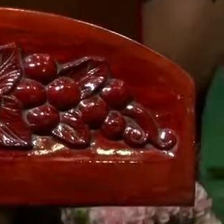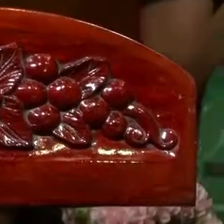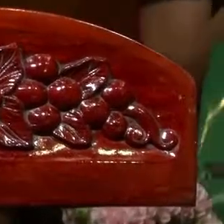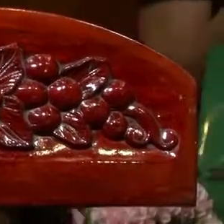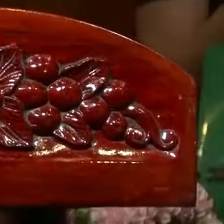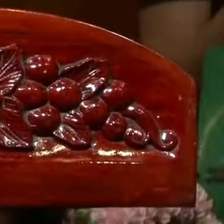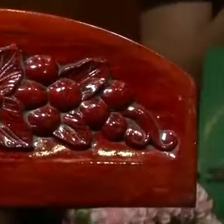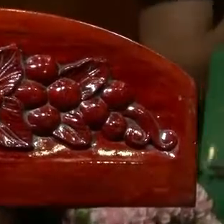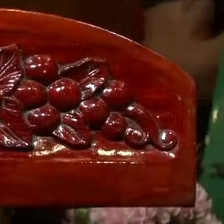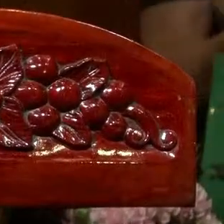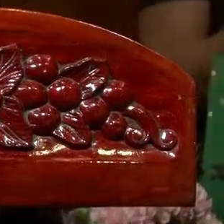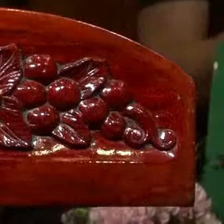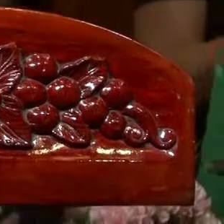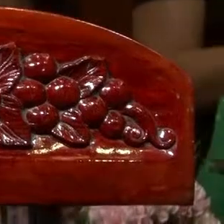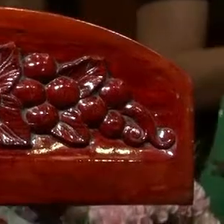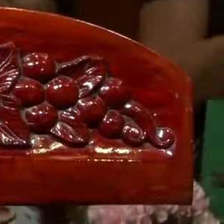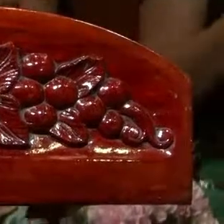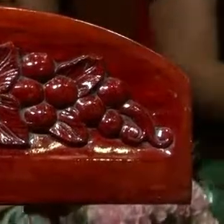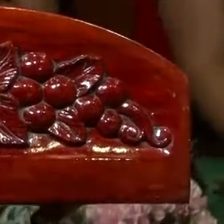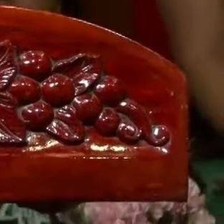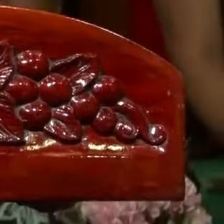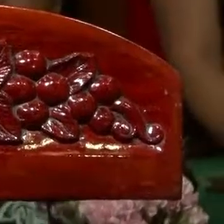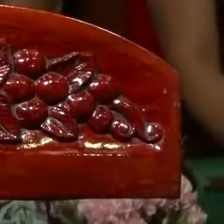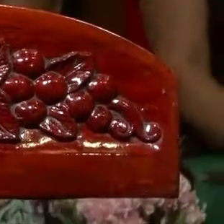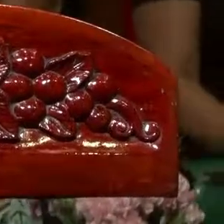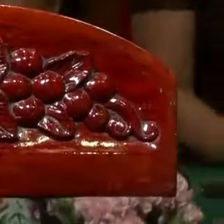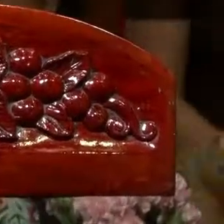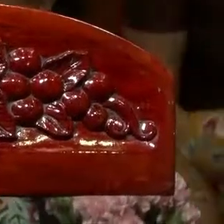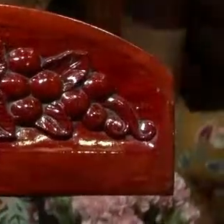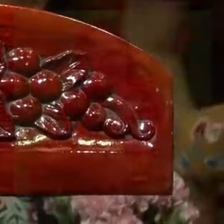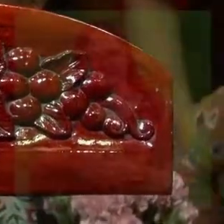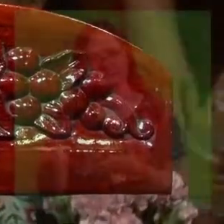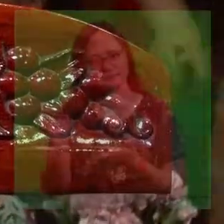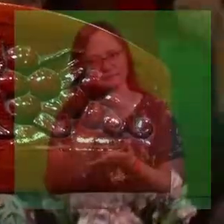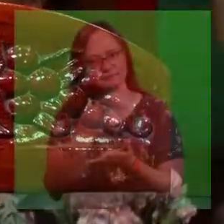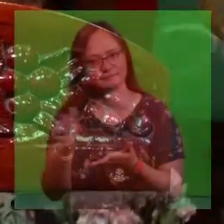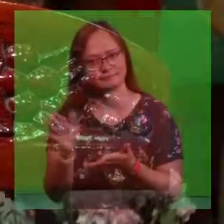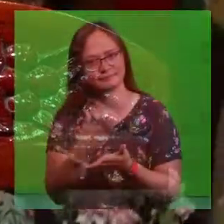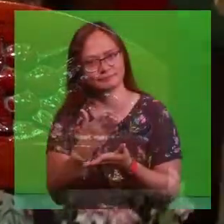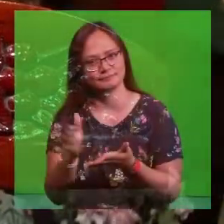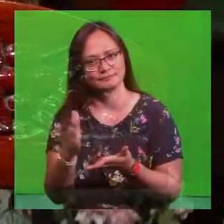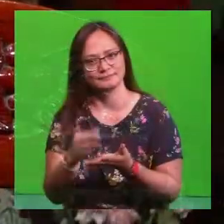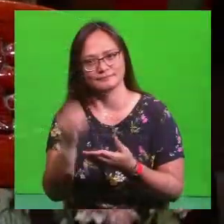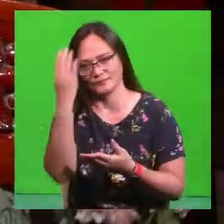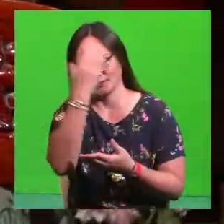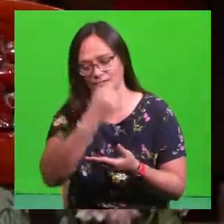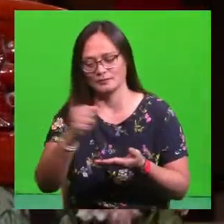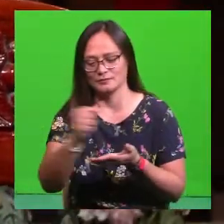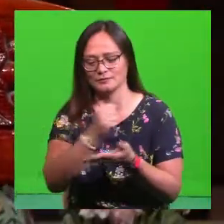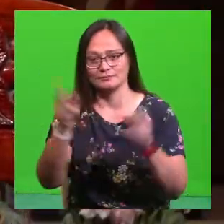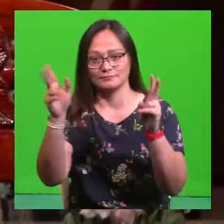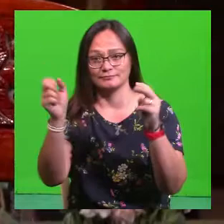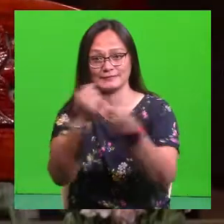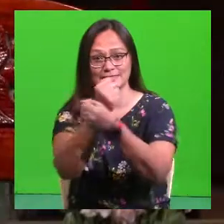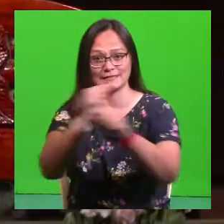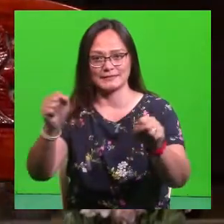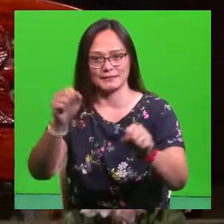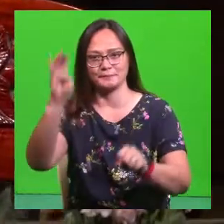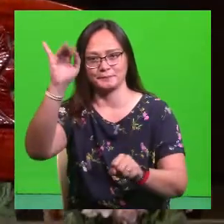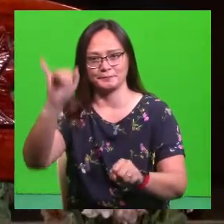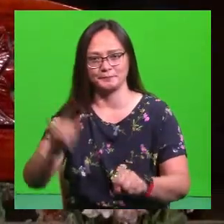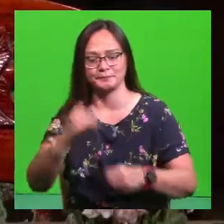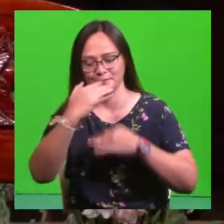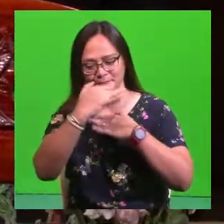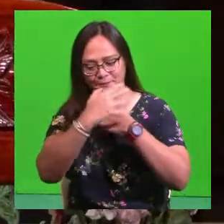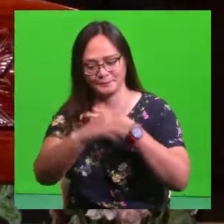all stand. Awitin din po natin itong magandang awit. Saved by the blood of the crucified one. Naalala niyo ba